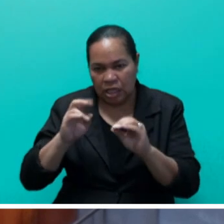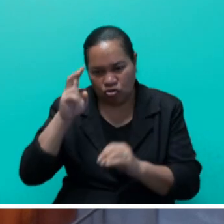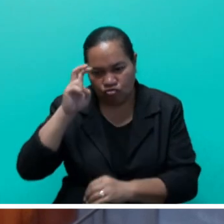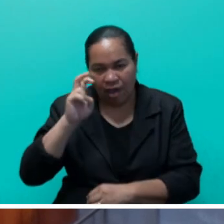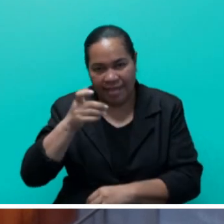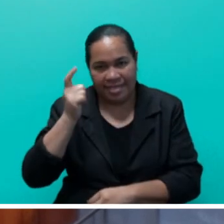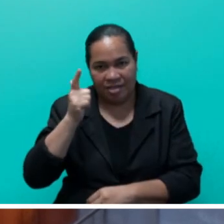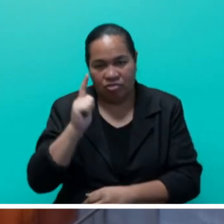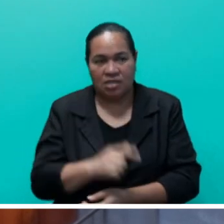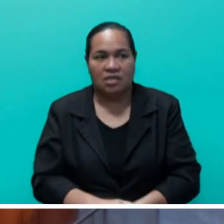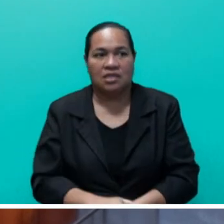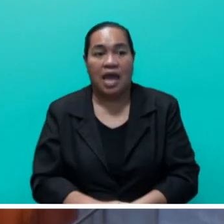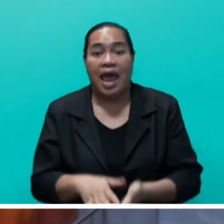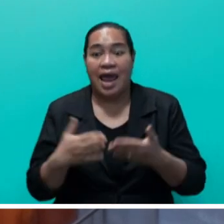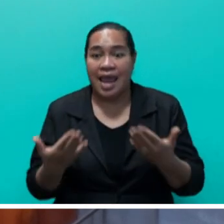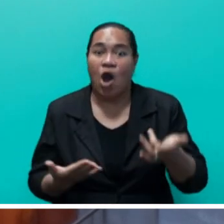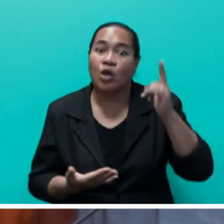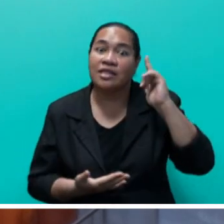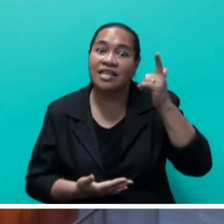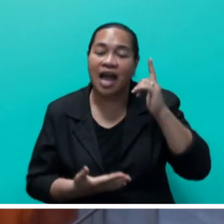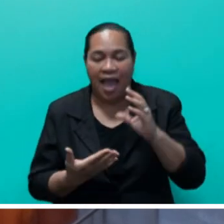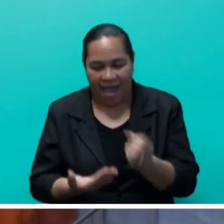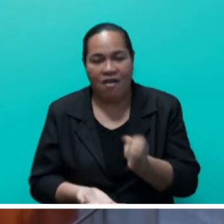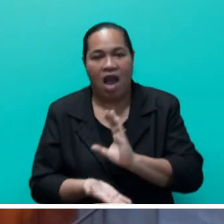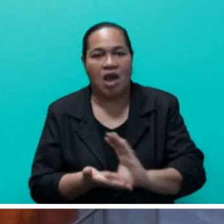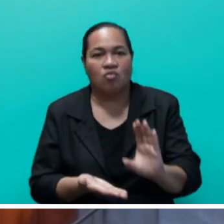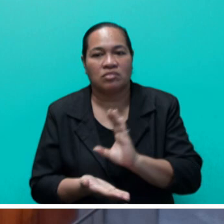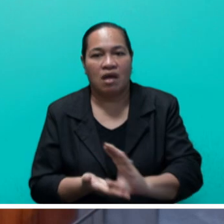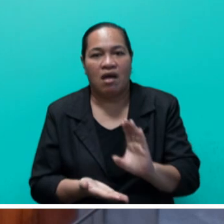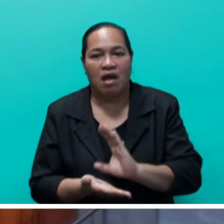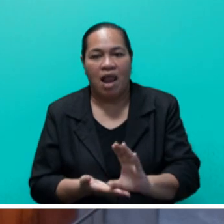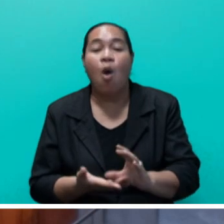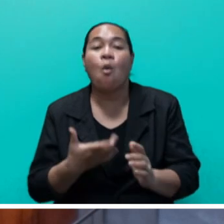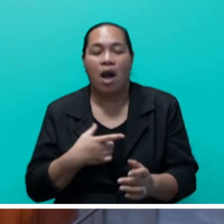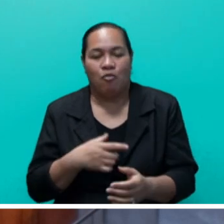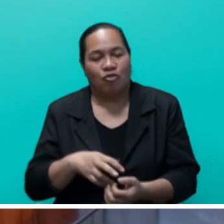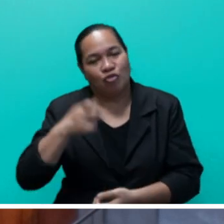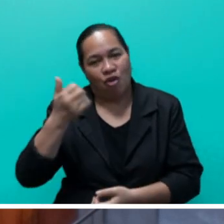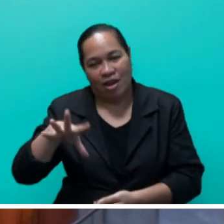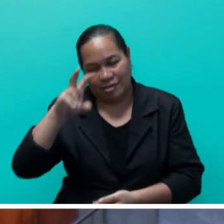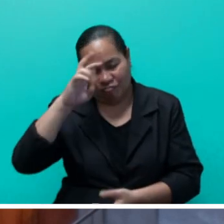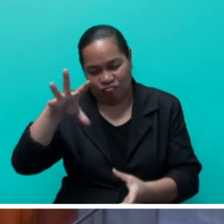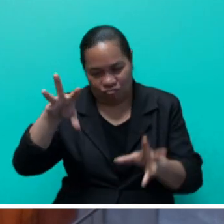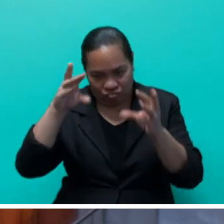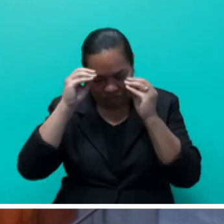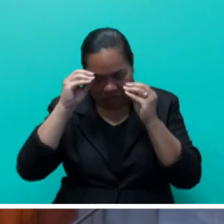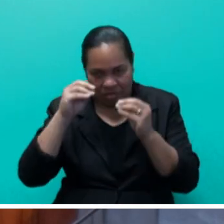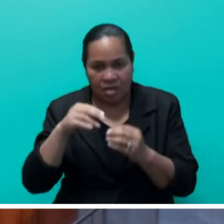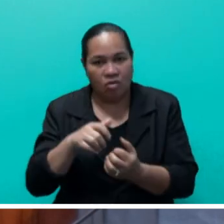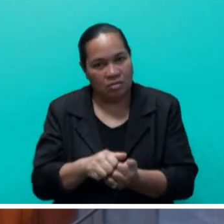Therefore, 35 teacher counselors who were trained and certified with a diploma in counseling